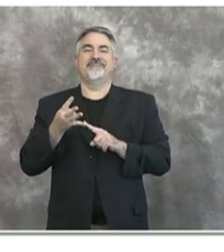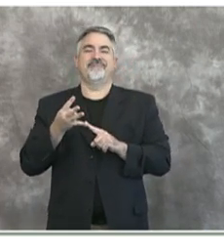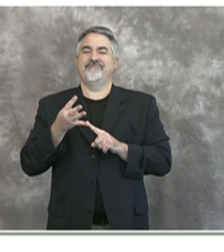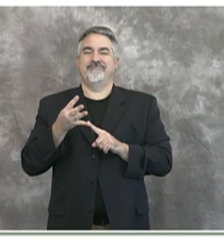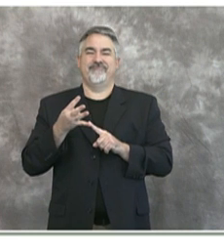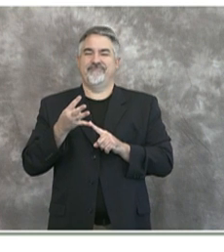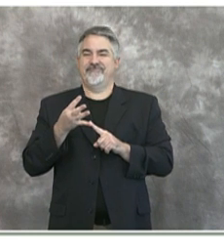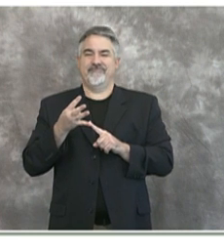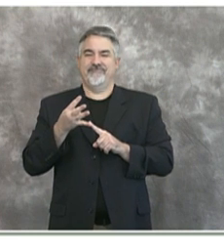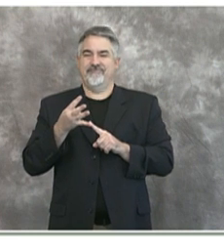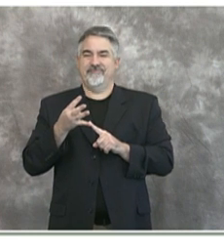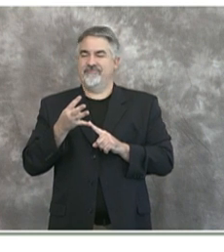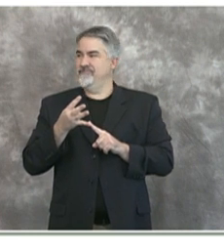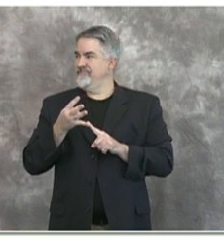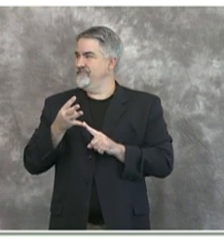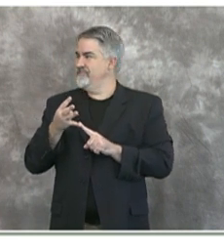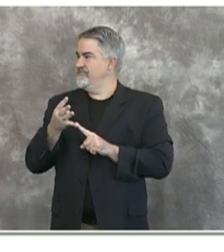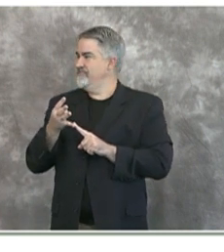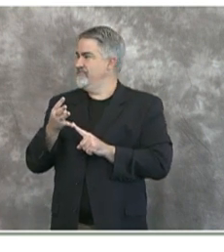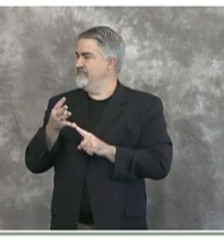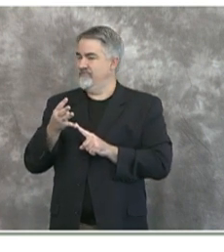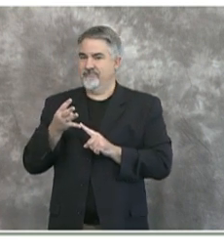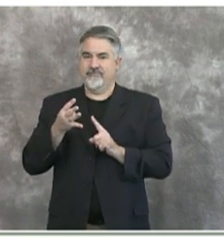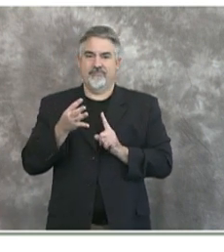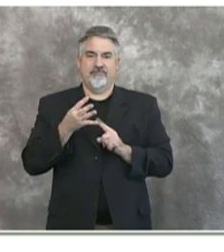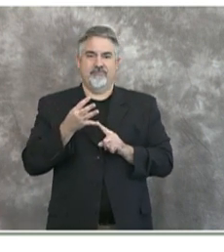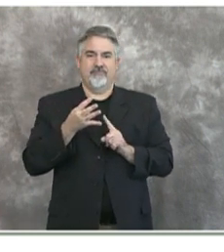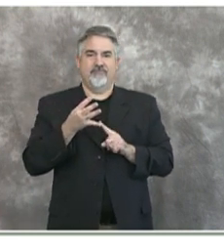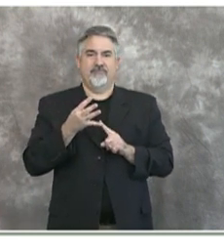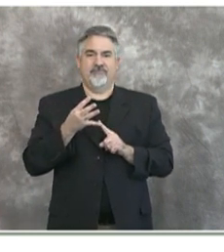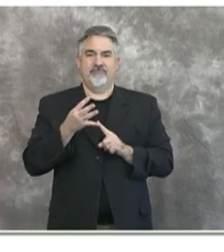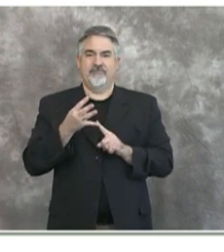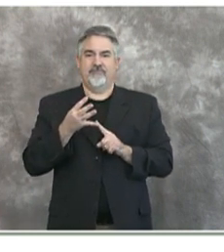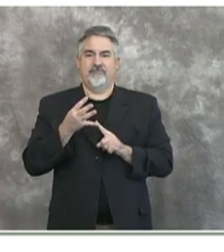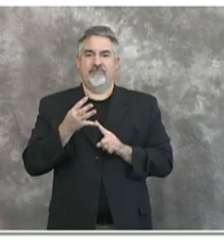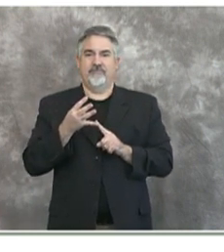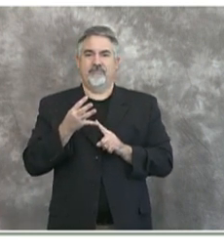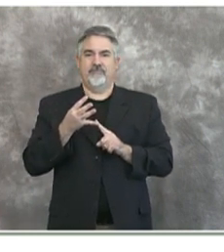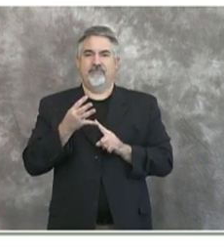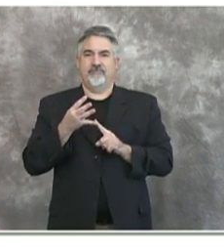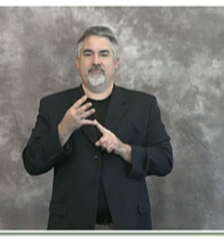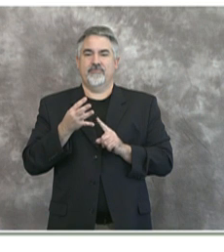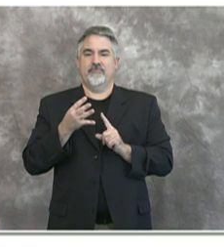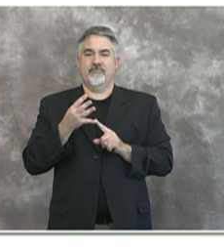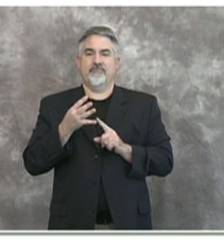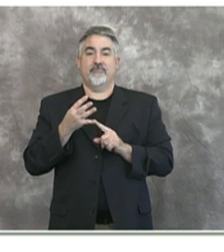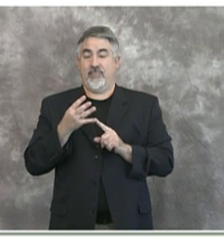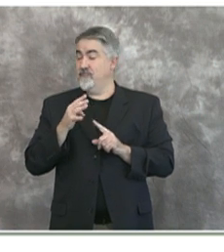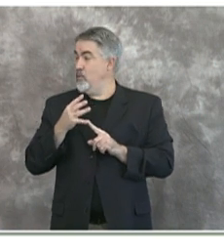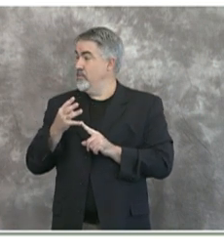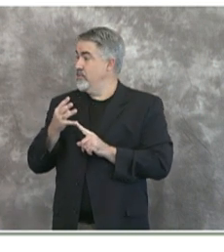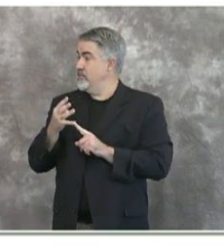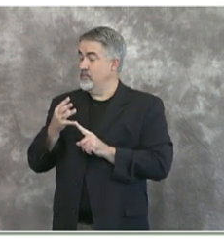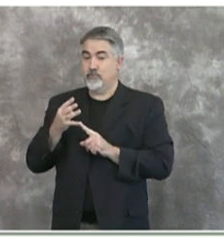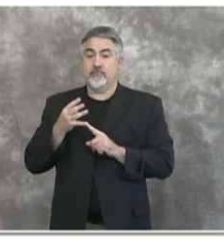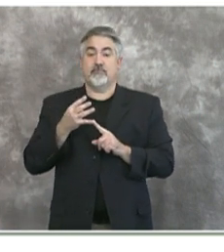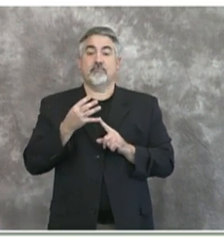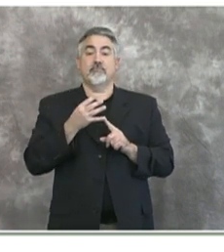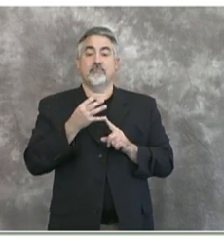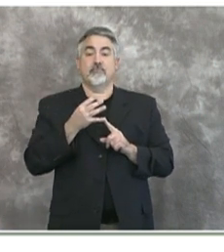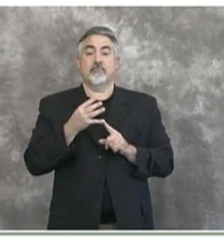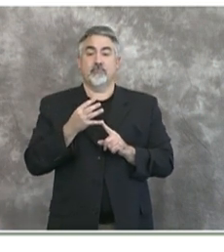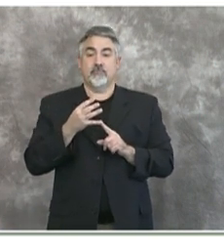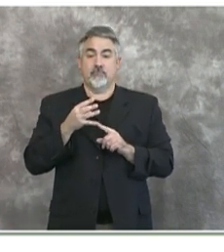your right, is a downward trend of COVID IV cases within